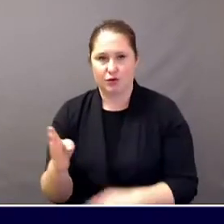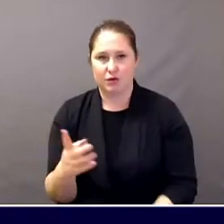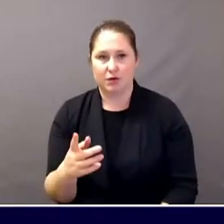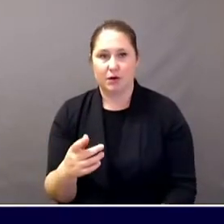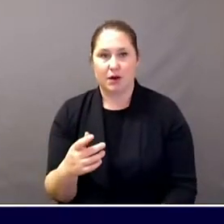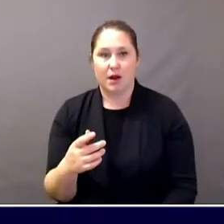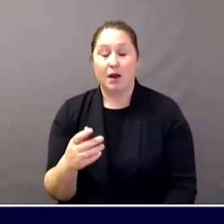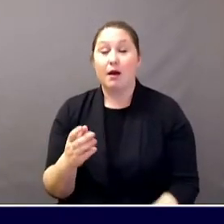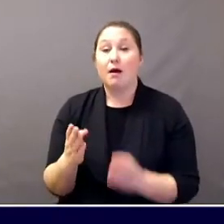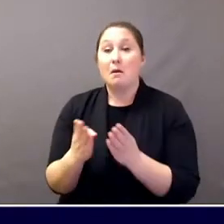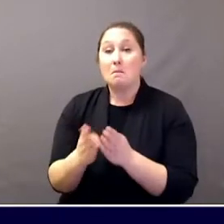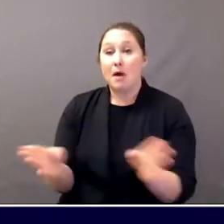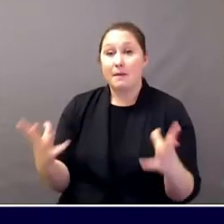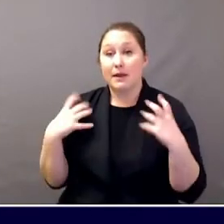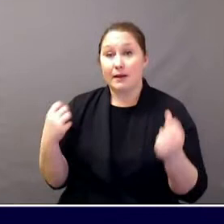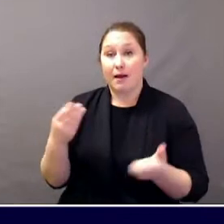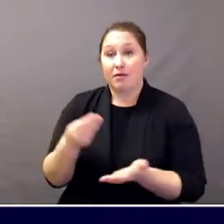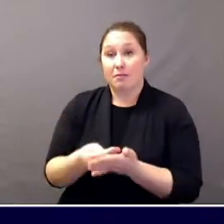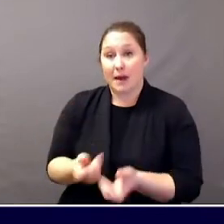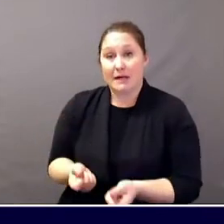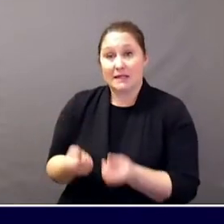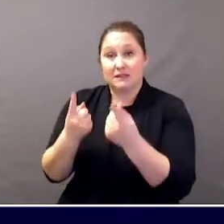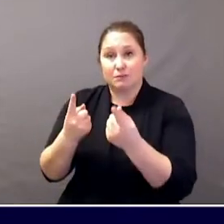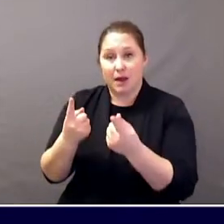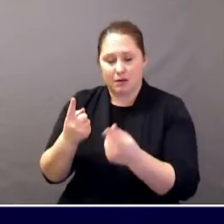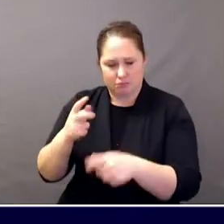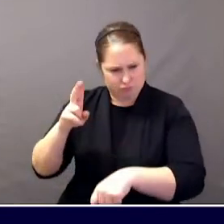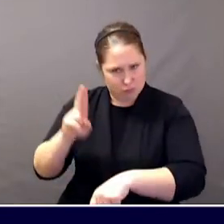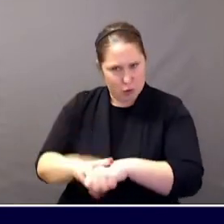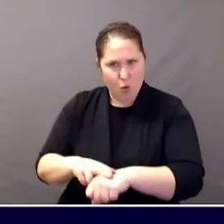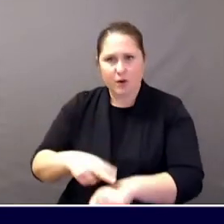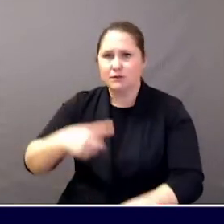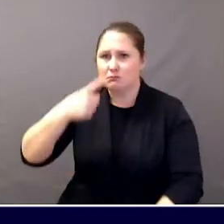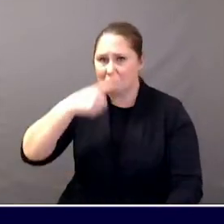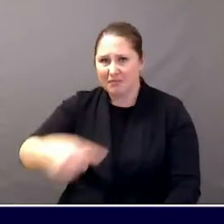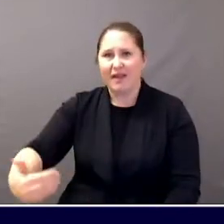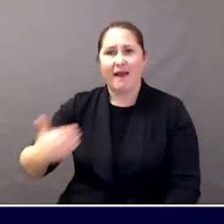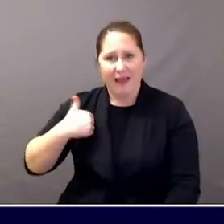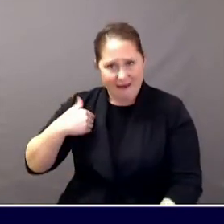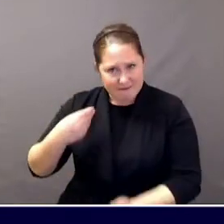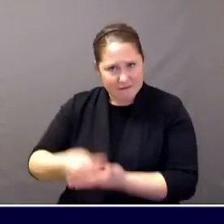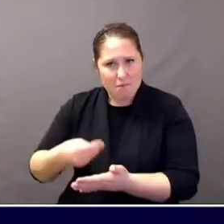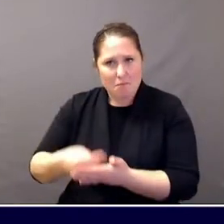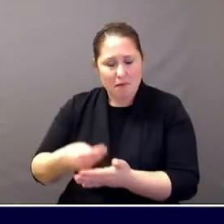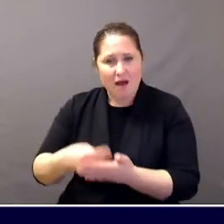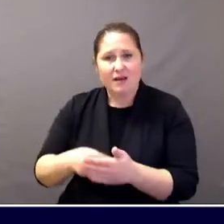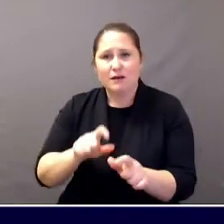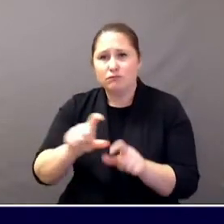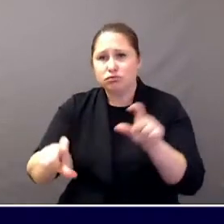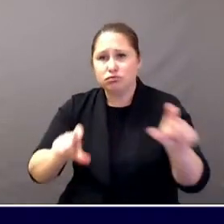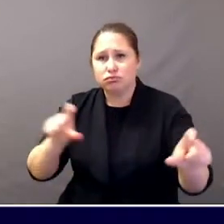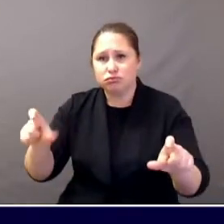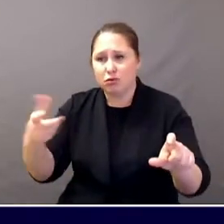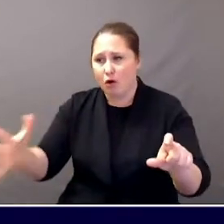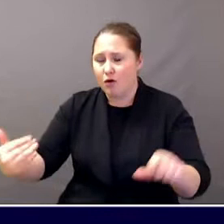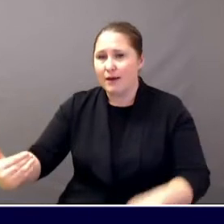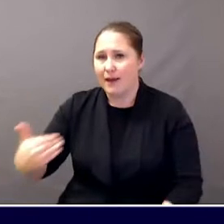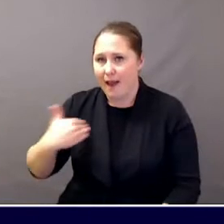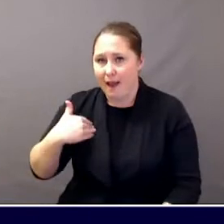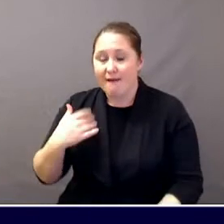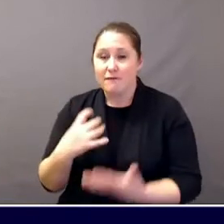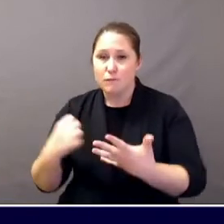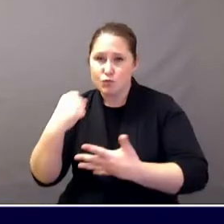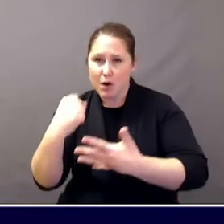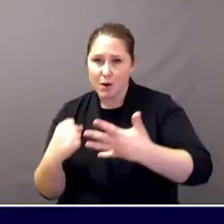on public health. In the budget, the same budget document, we are prioritizing continuing to